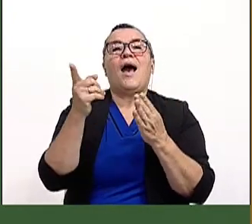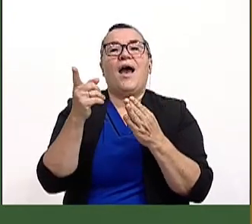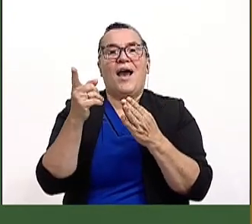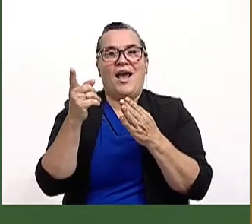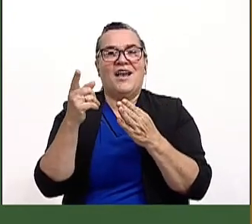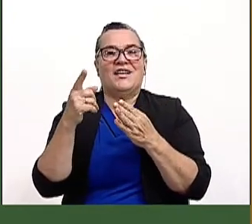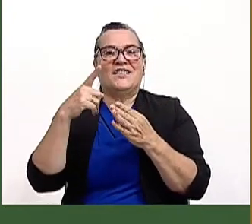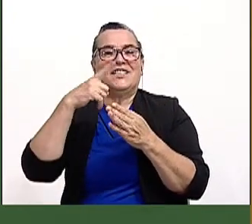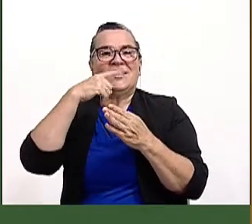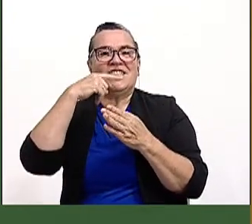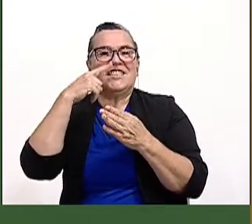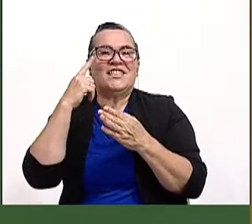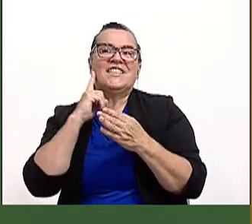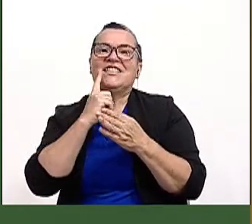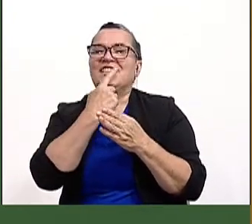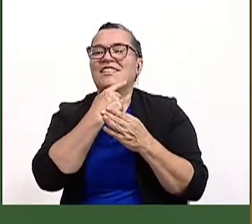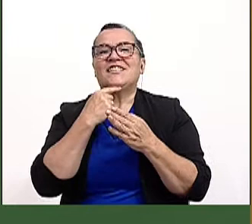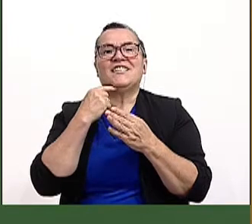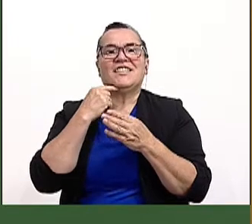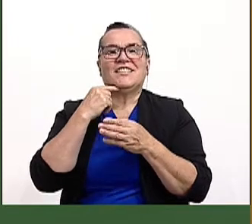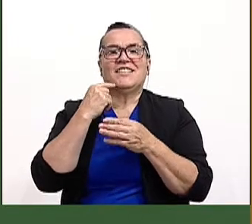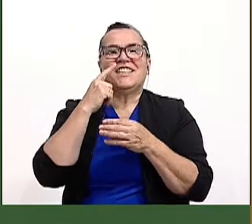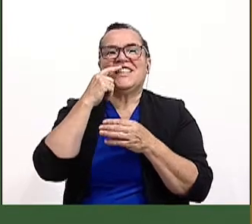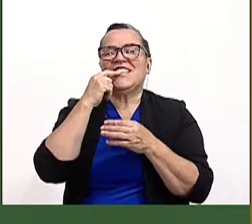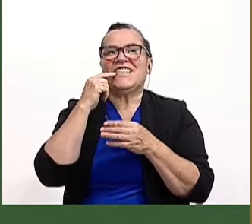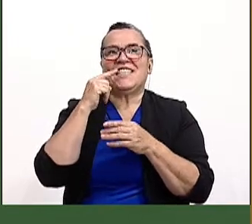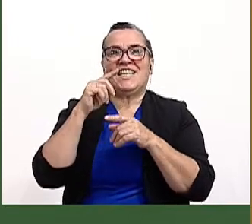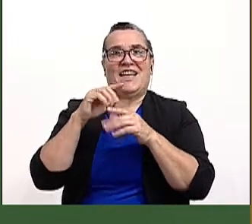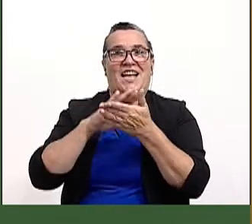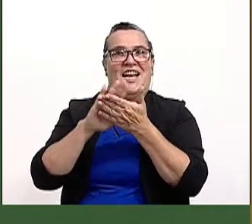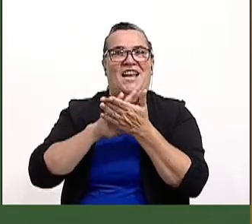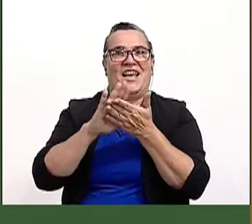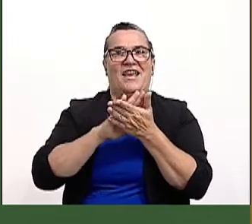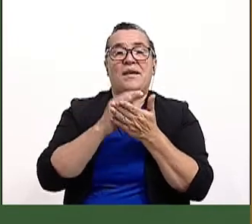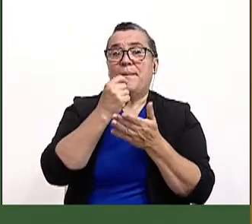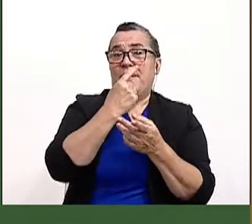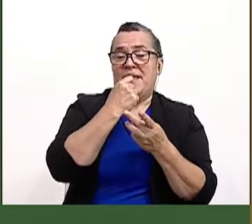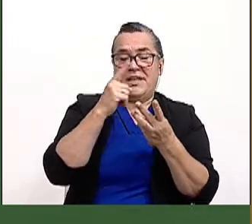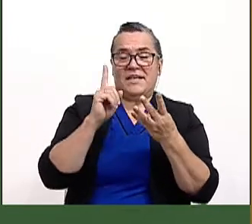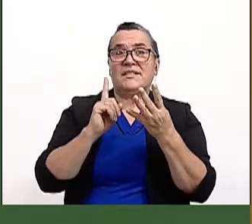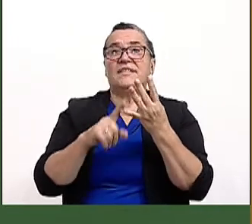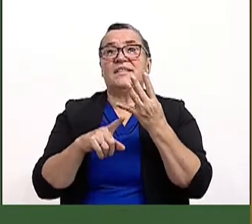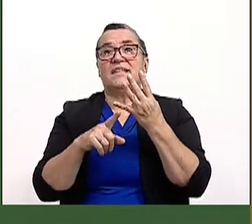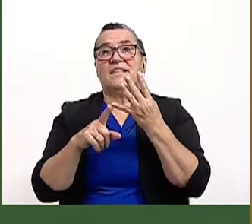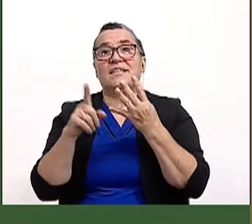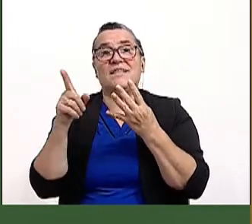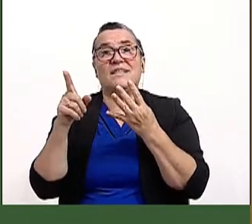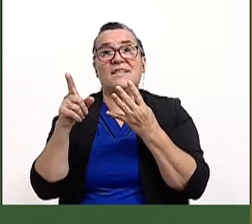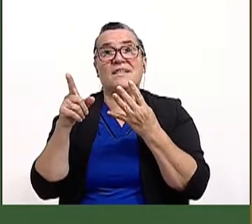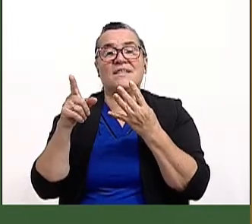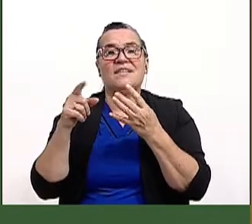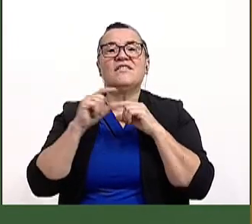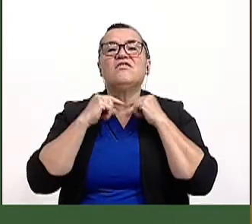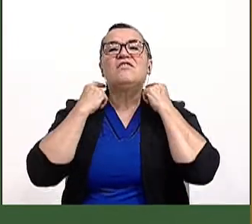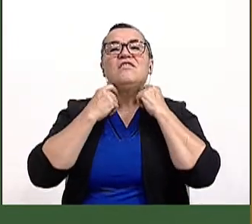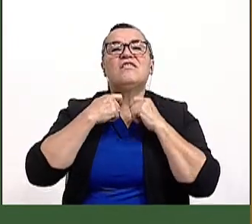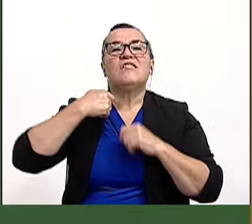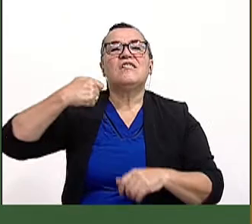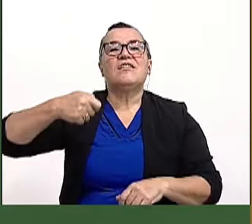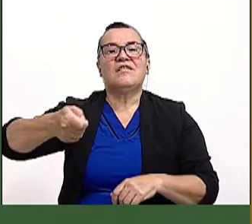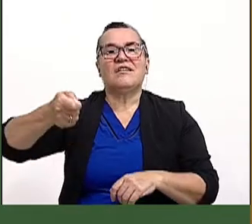We have cleaning your teeth, and also medicines and a dog